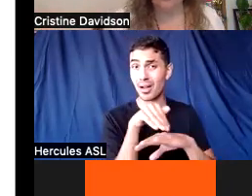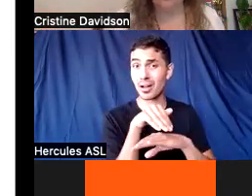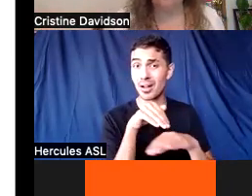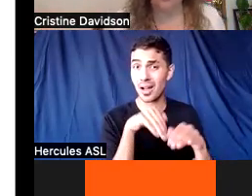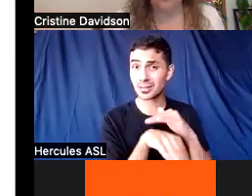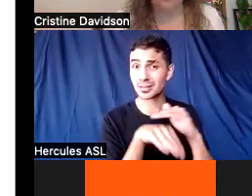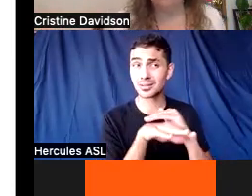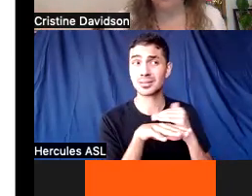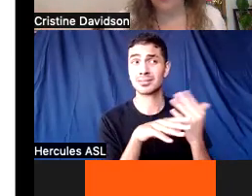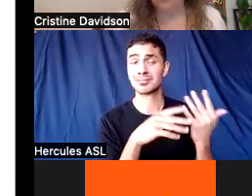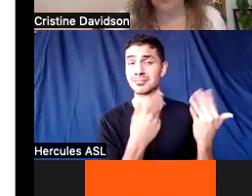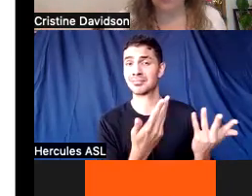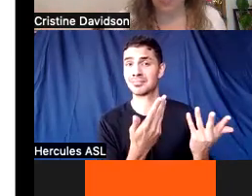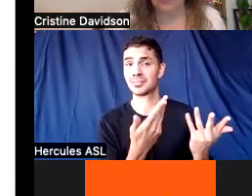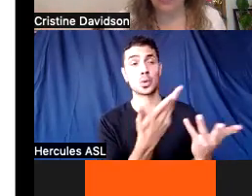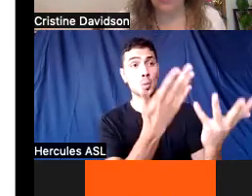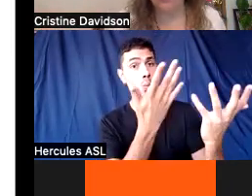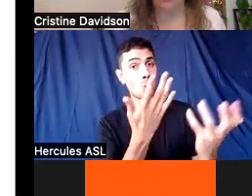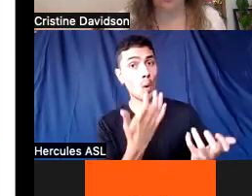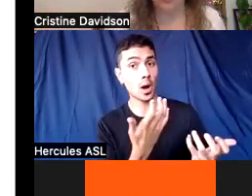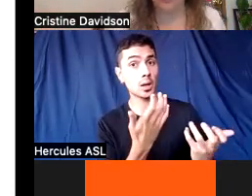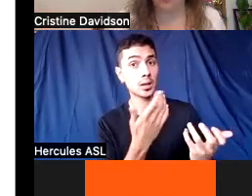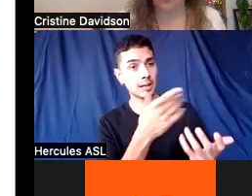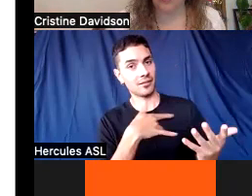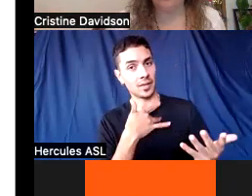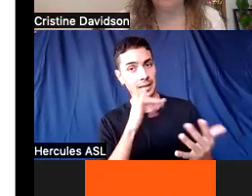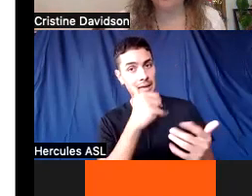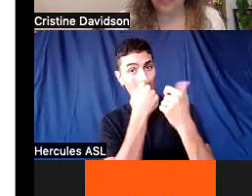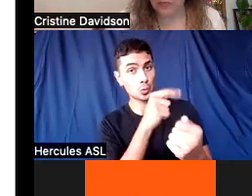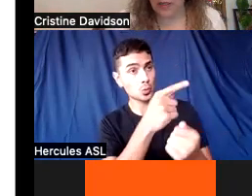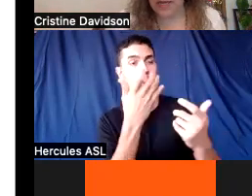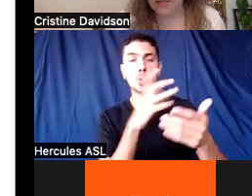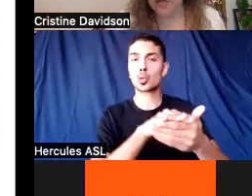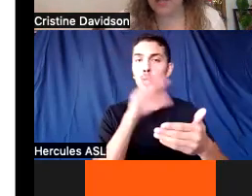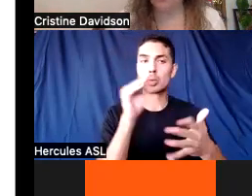you to learn some of your rituals and practices or go to ceremony?